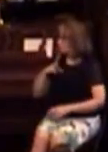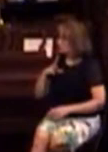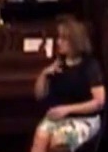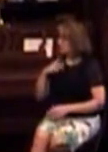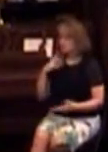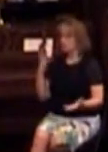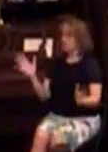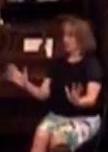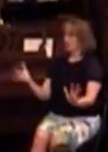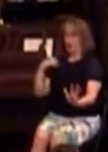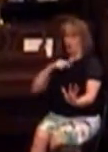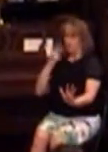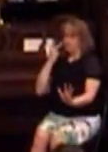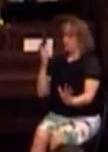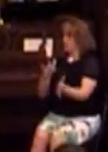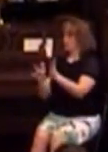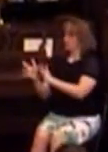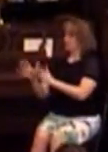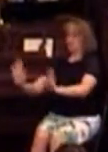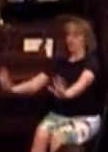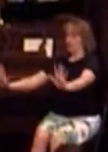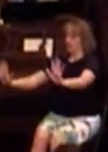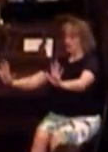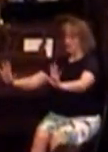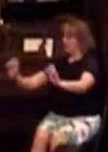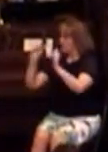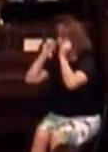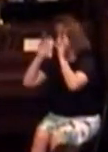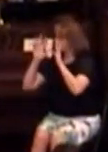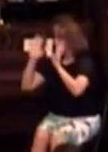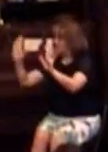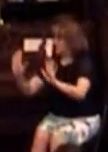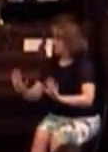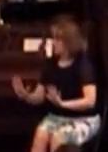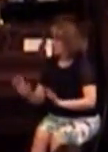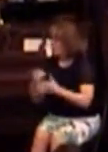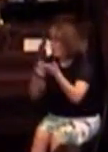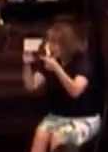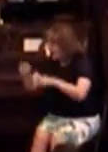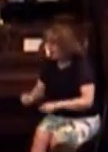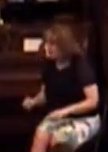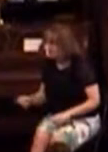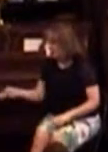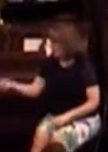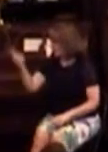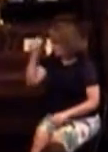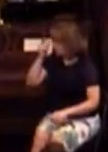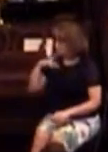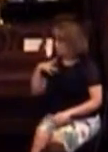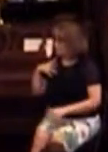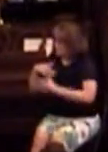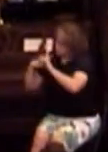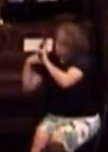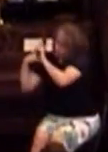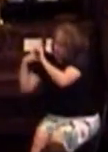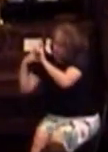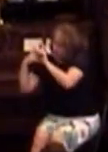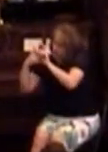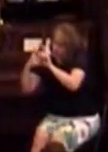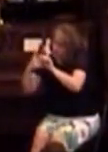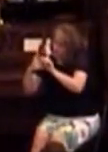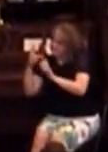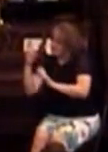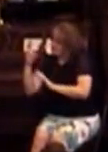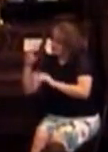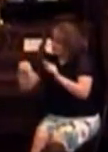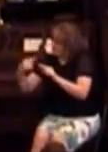Jesus. What do they do next? Very next thing. Anybody remember? They run right back to Jerusalem. They just went the 7 miles from